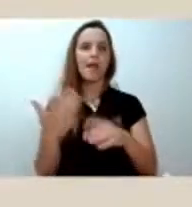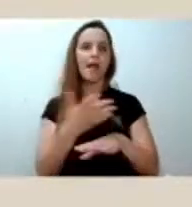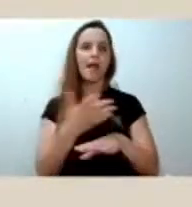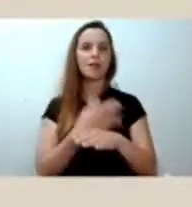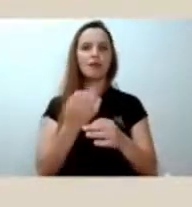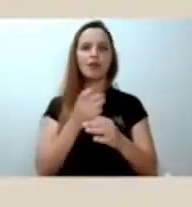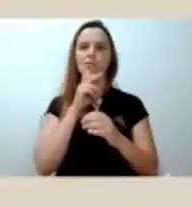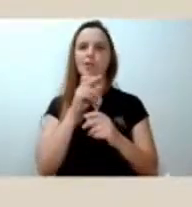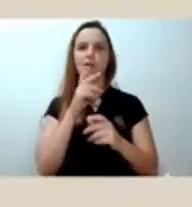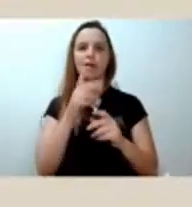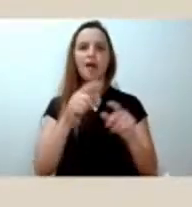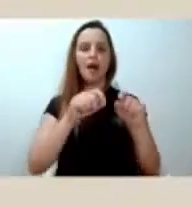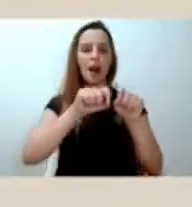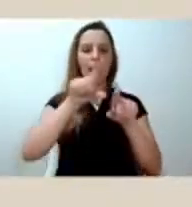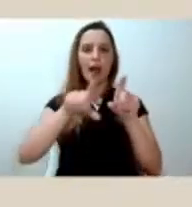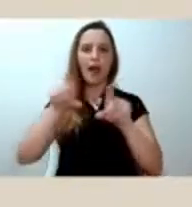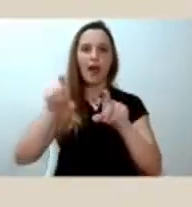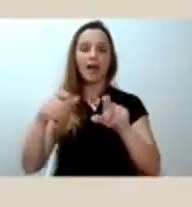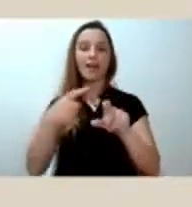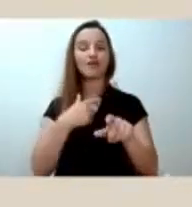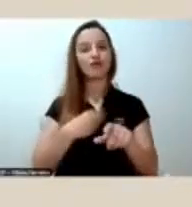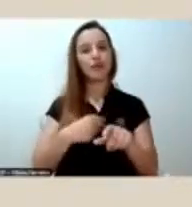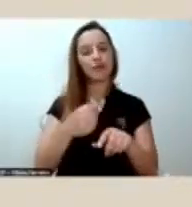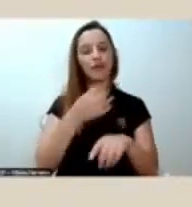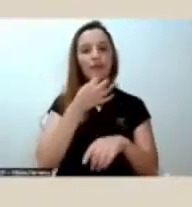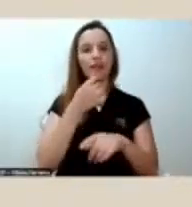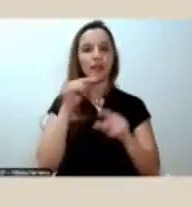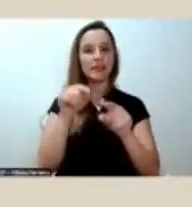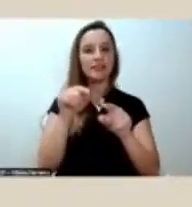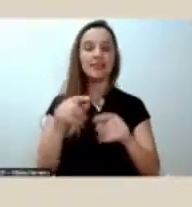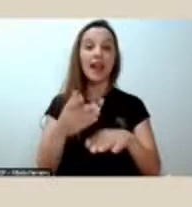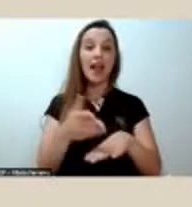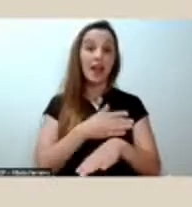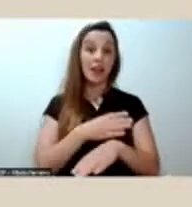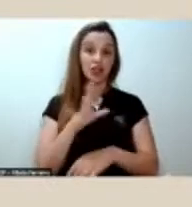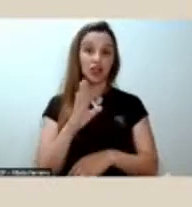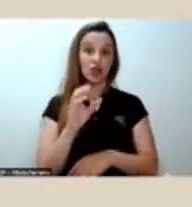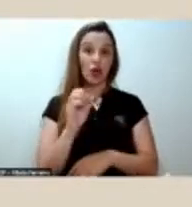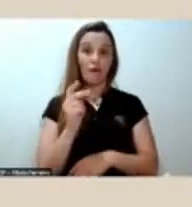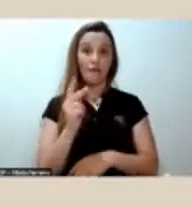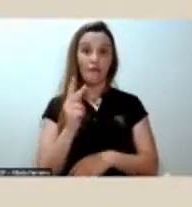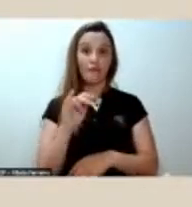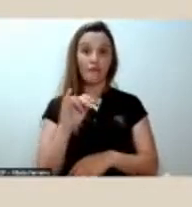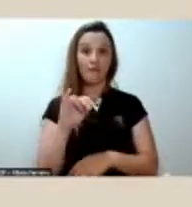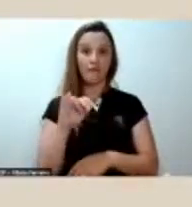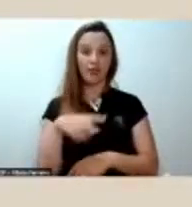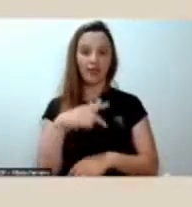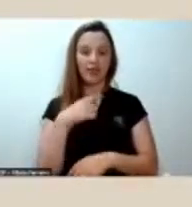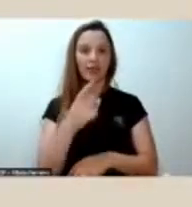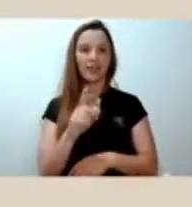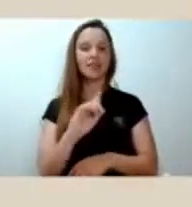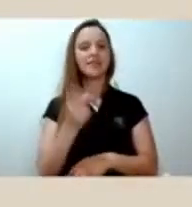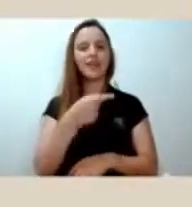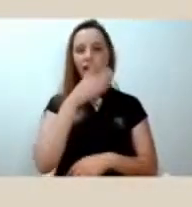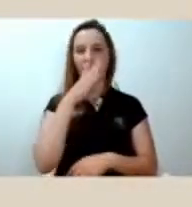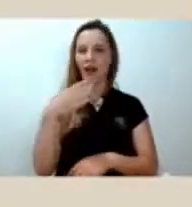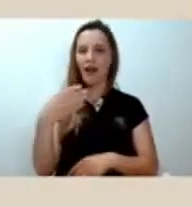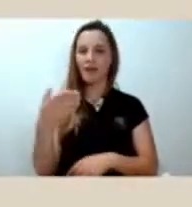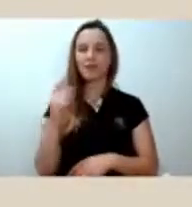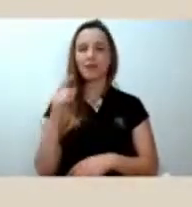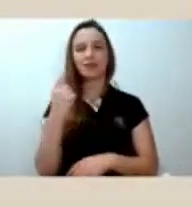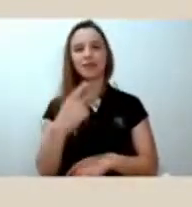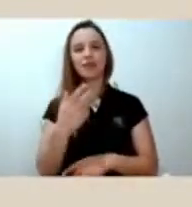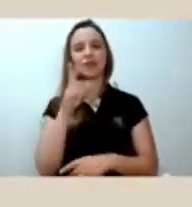like, as Jovin mentioned, we can see that we tend to think of ourselves as less biased than our neighbor, for